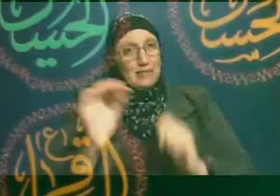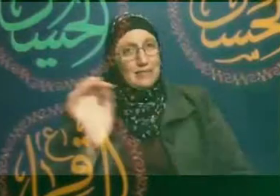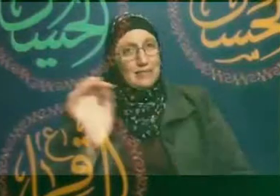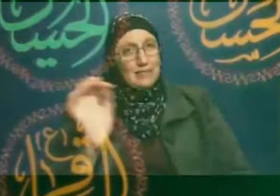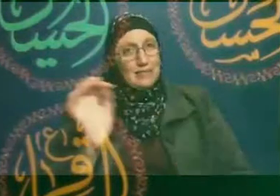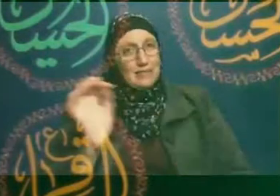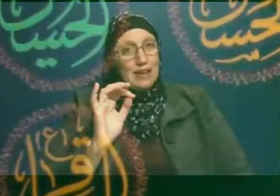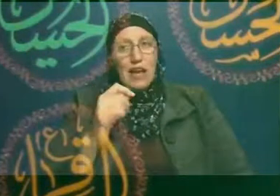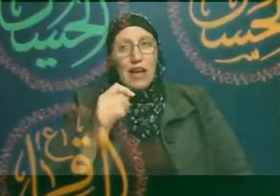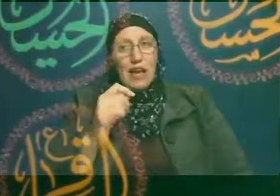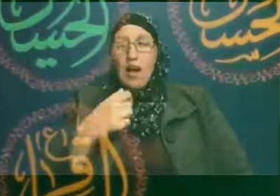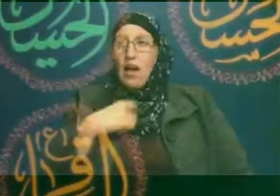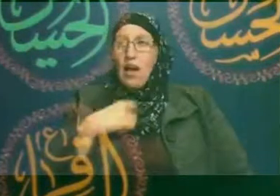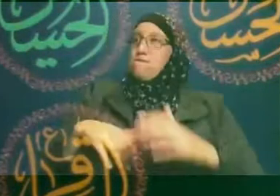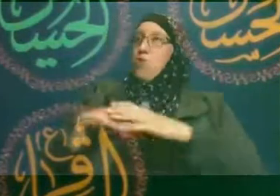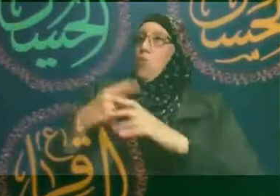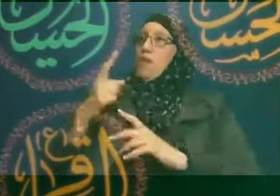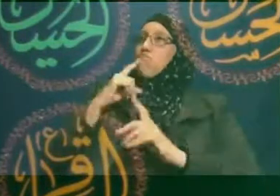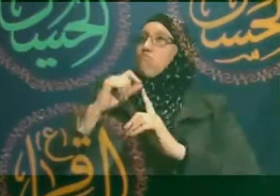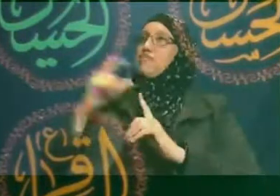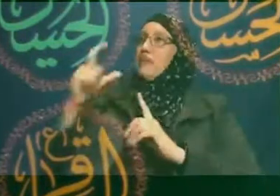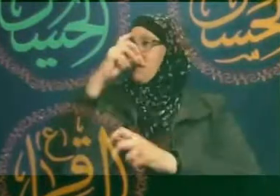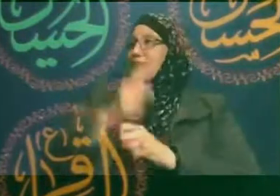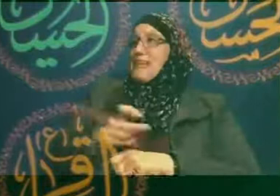and I believe in God. Somehow I'm on the fence.